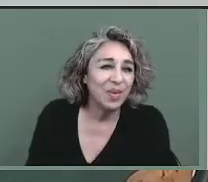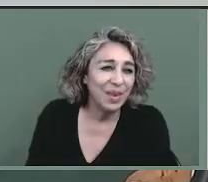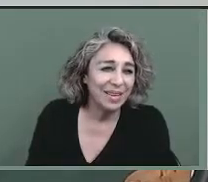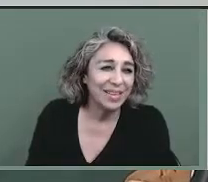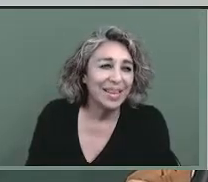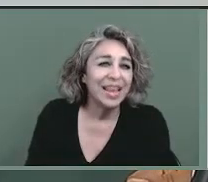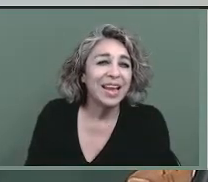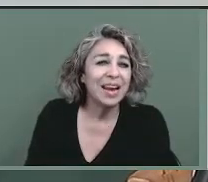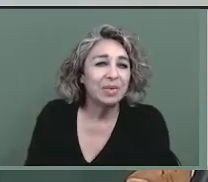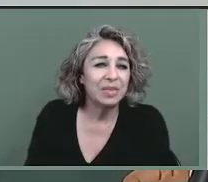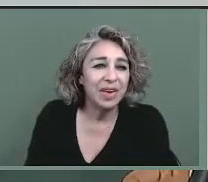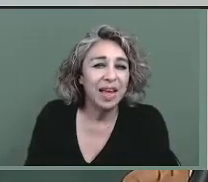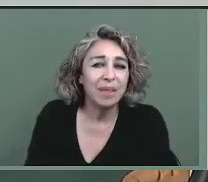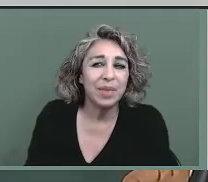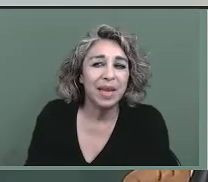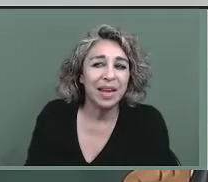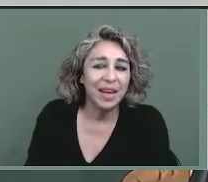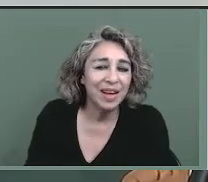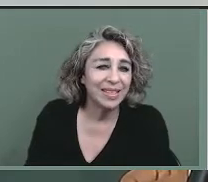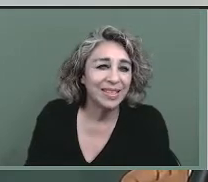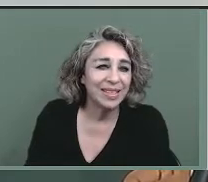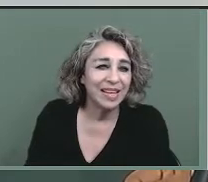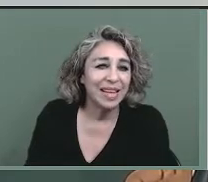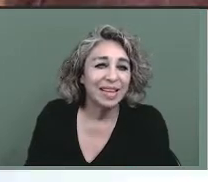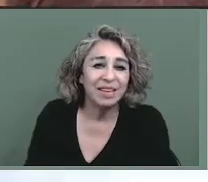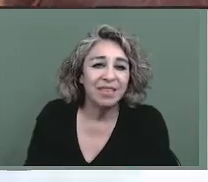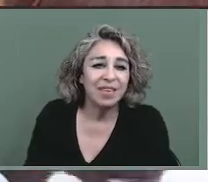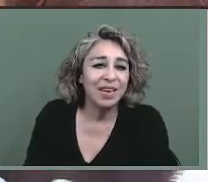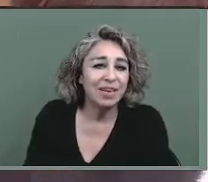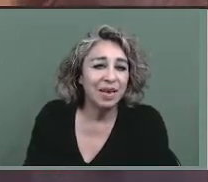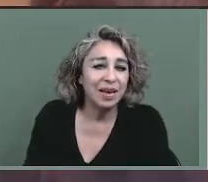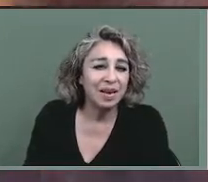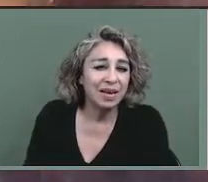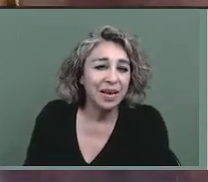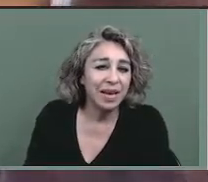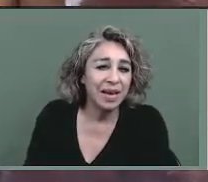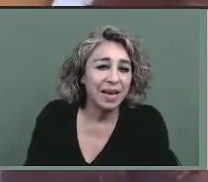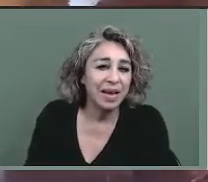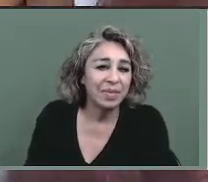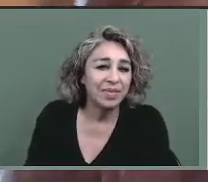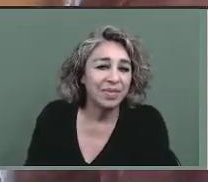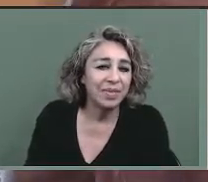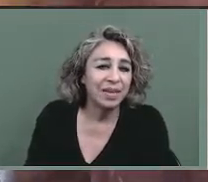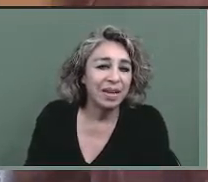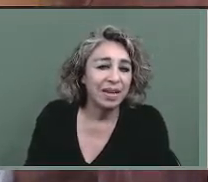if you want. And I was very happy, and hugs. A very...